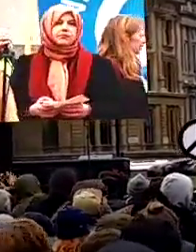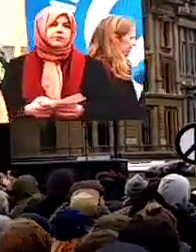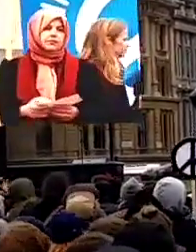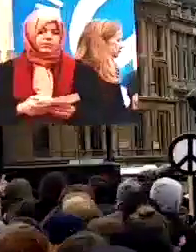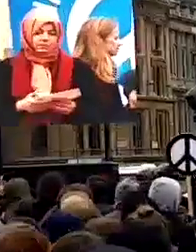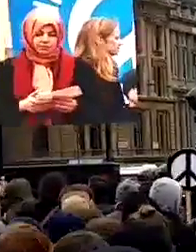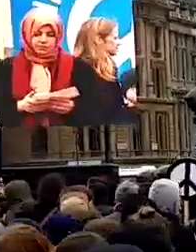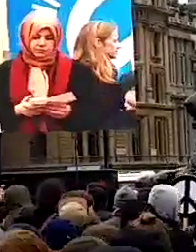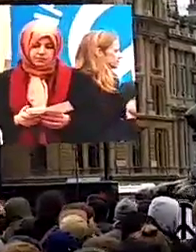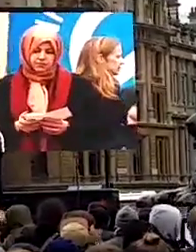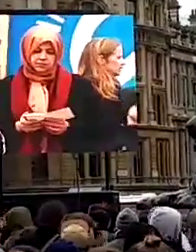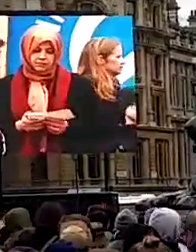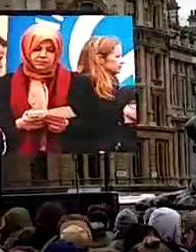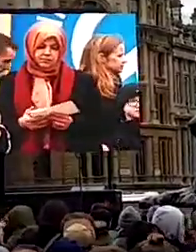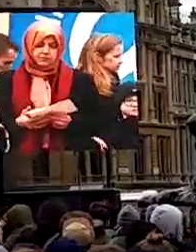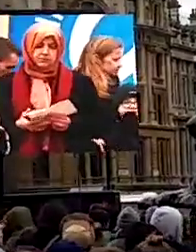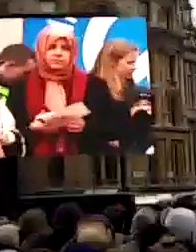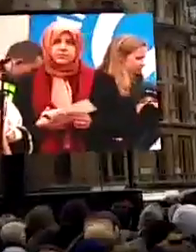Okay, good speaker there.